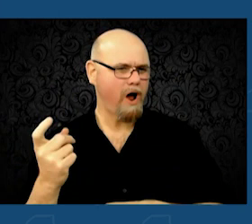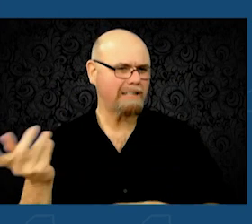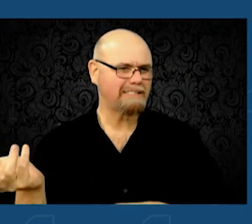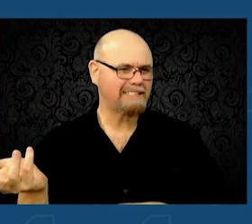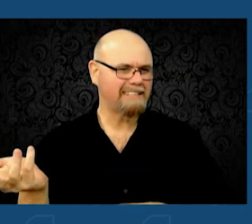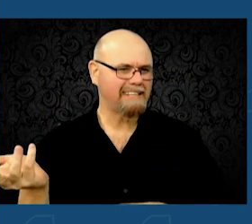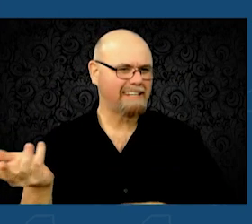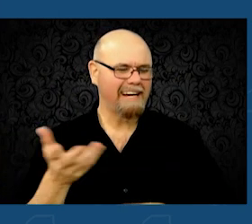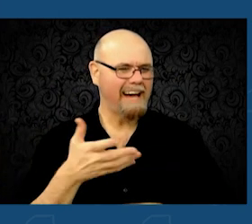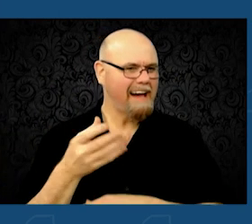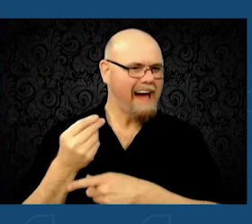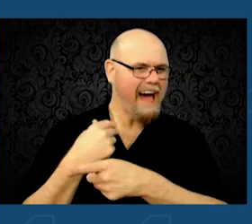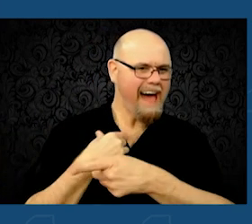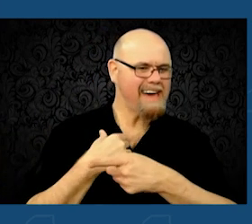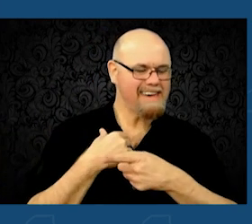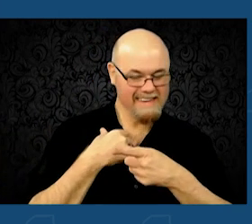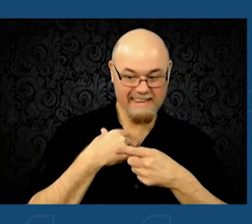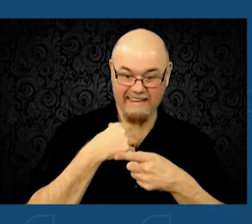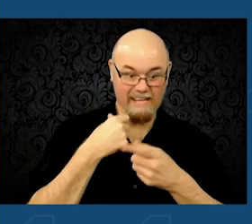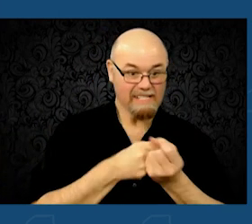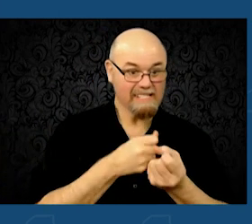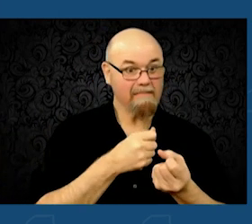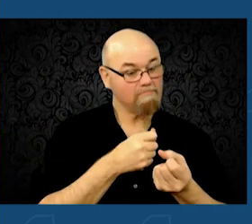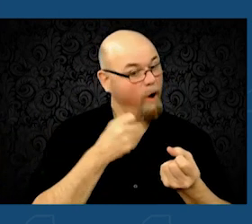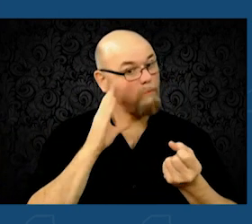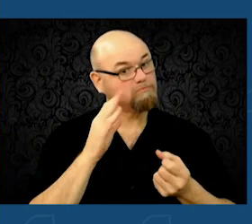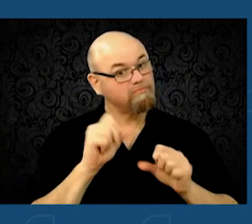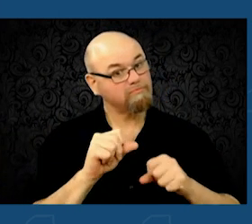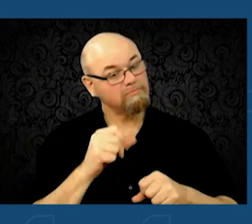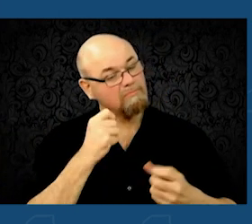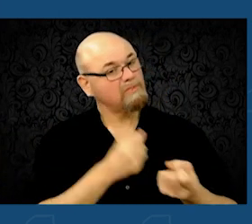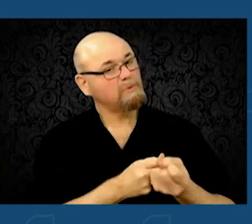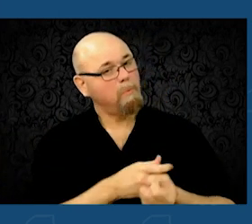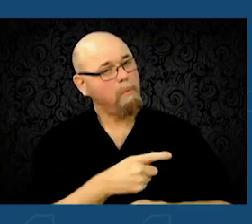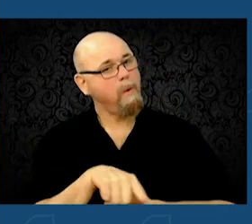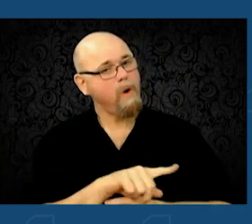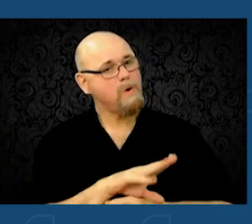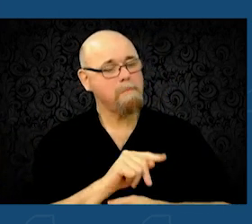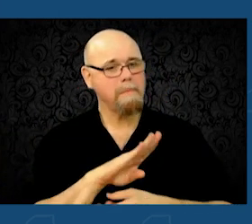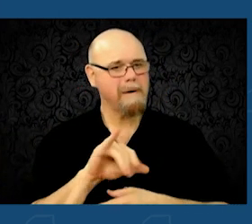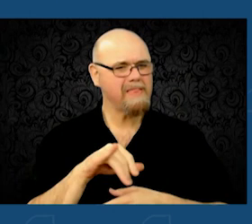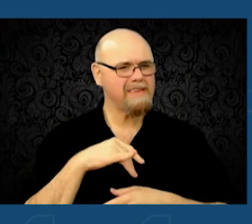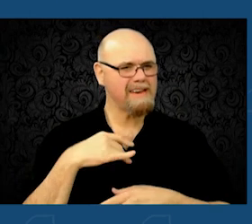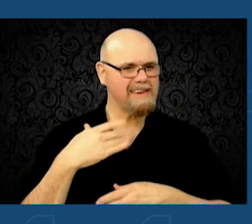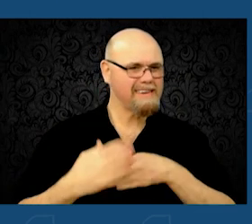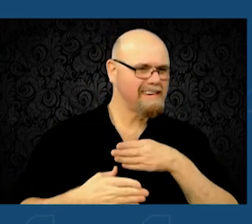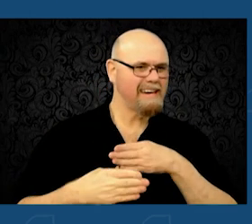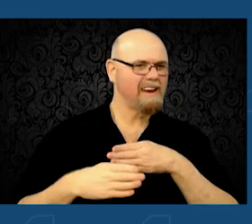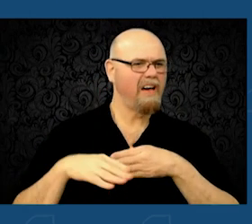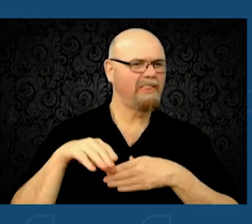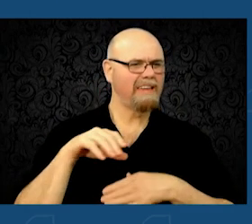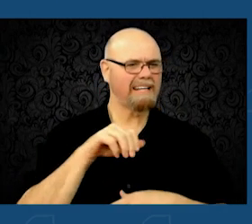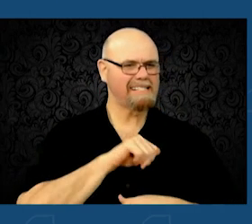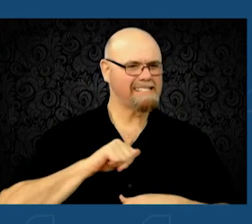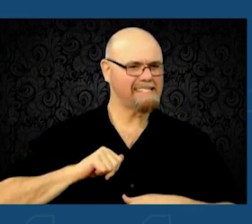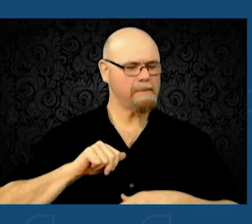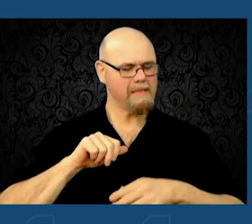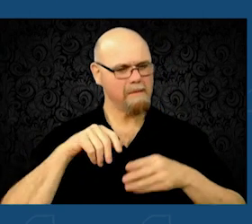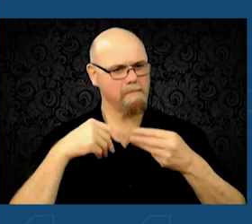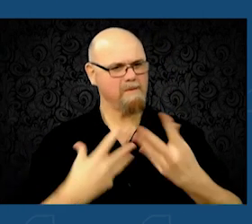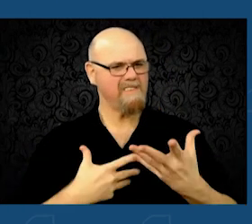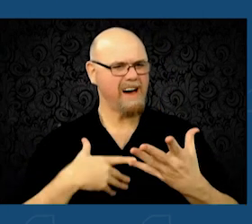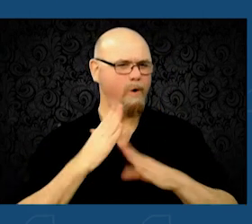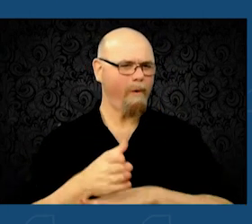able to not just support us in this effort, but by the end of it, the Assembly had provided over $5 million towards this